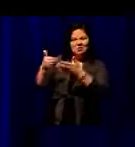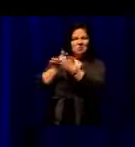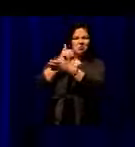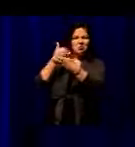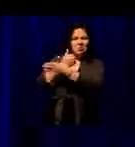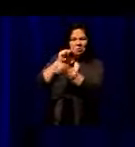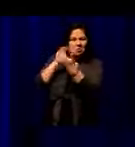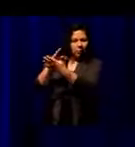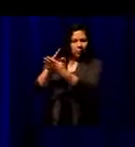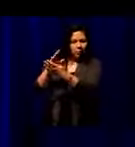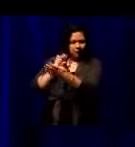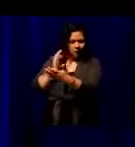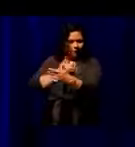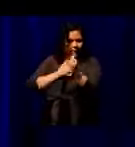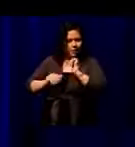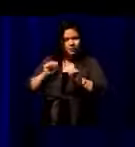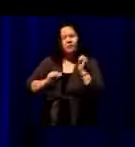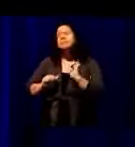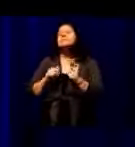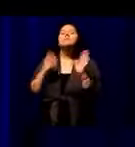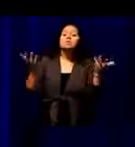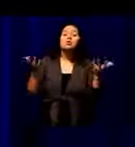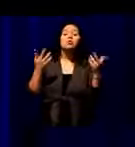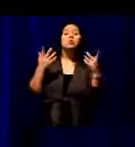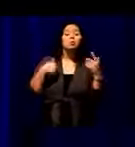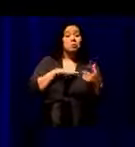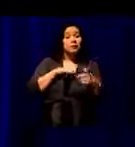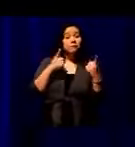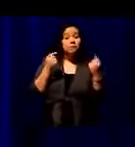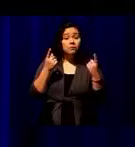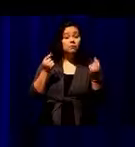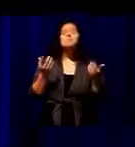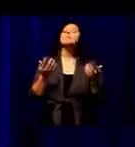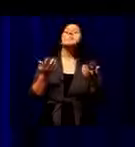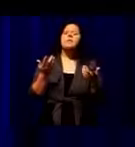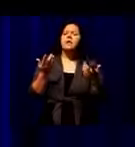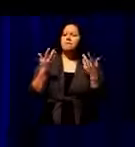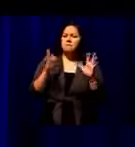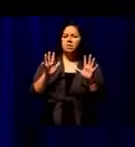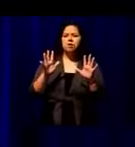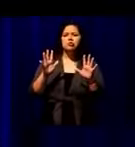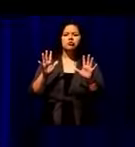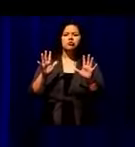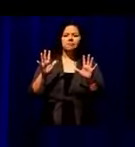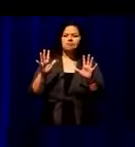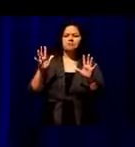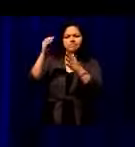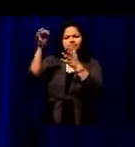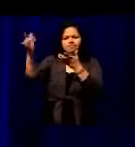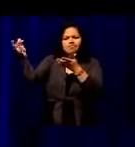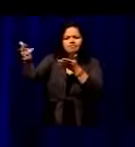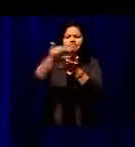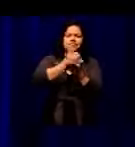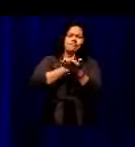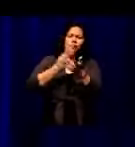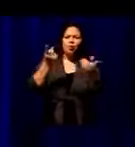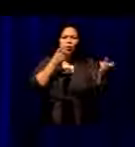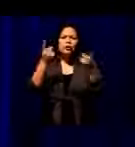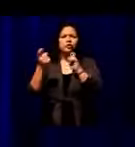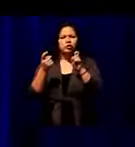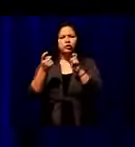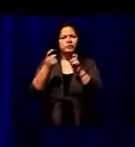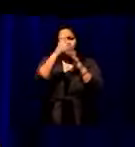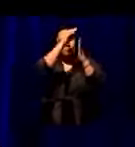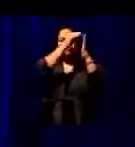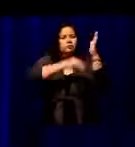things. And so what we've done is we've put a frequently asked questions document